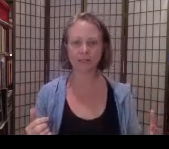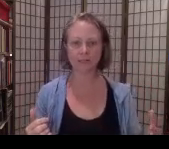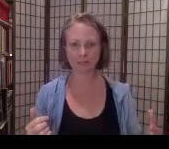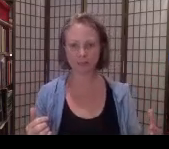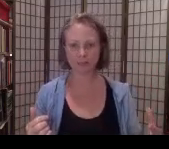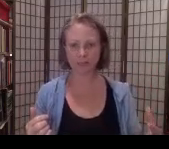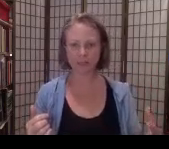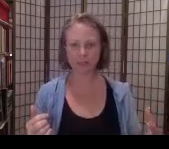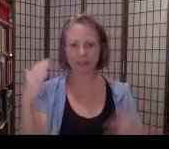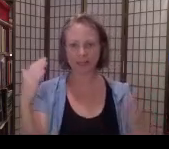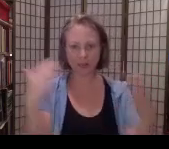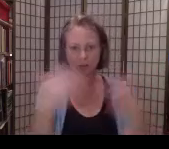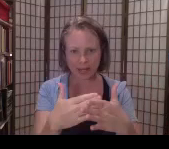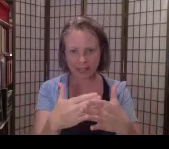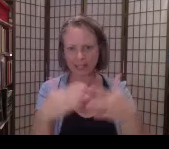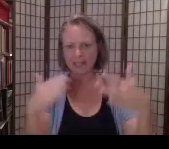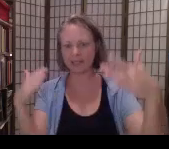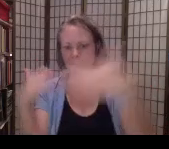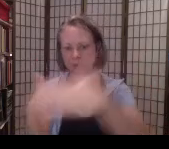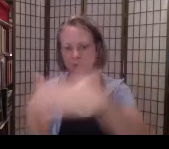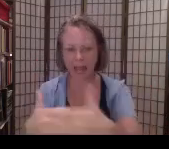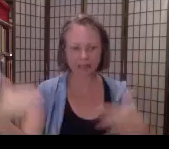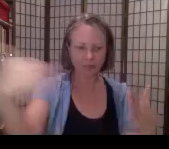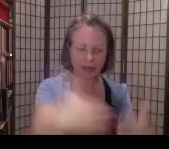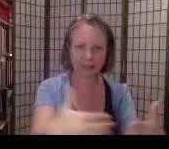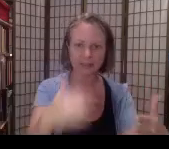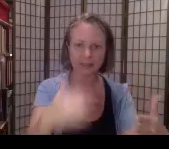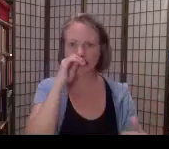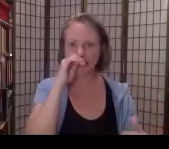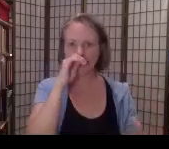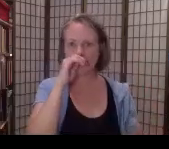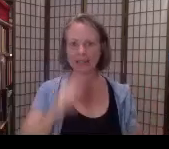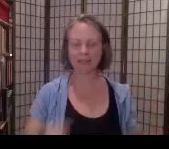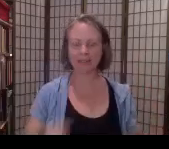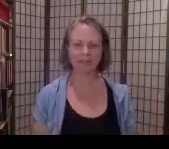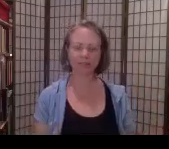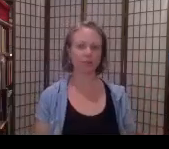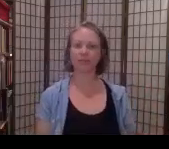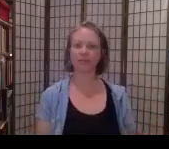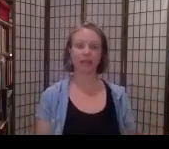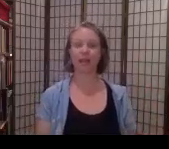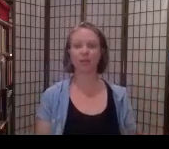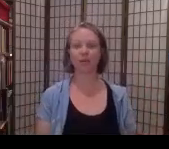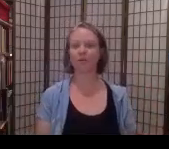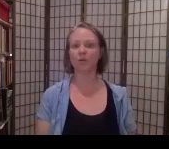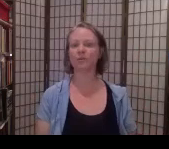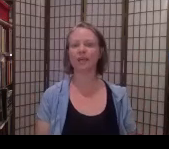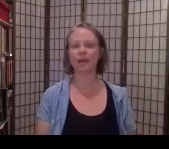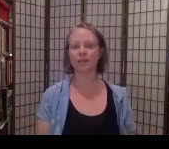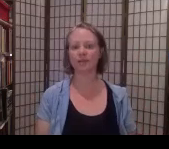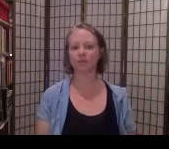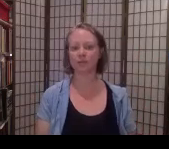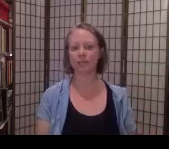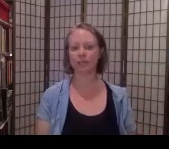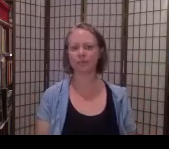And like, it's created these cracks and breaks. And this cricket says, I don't know what's gonna happen.